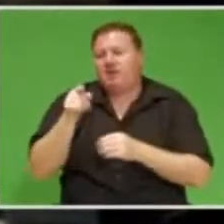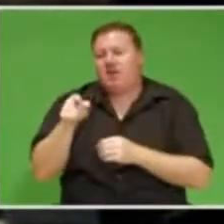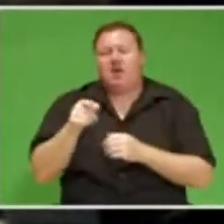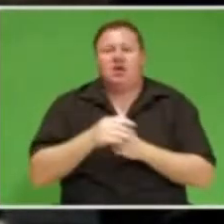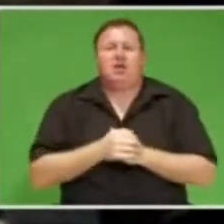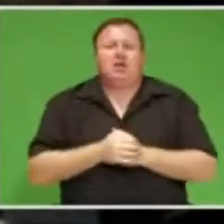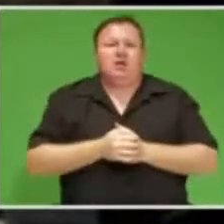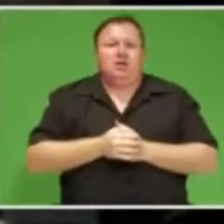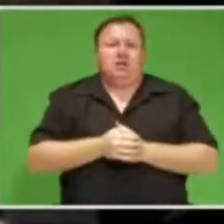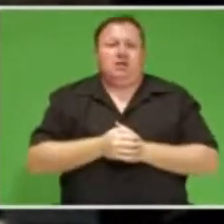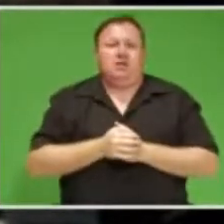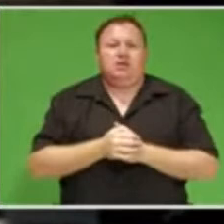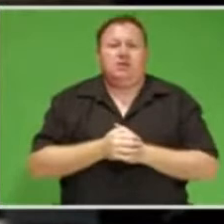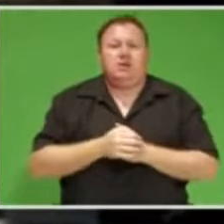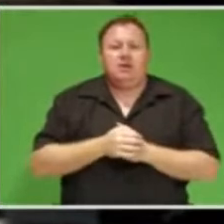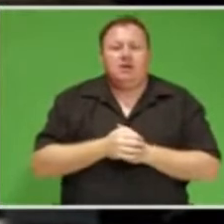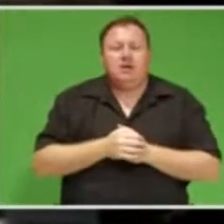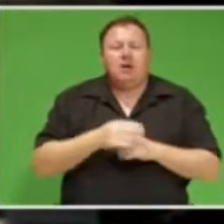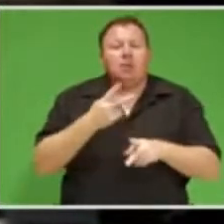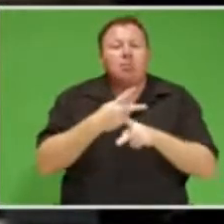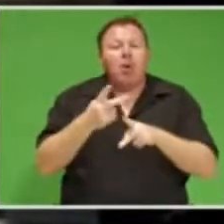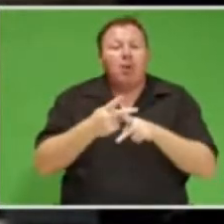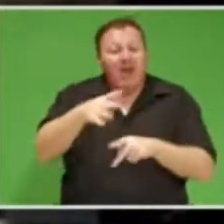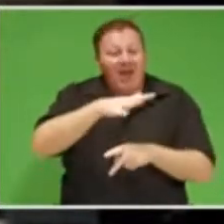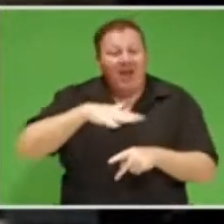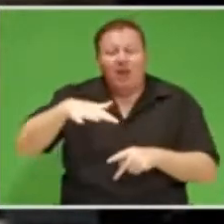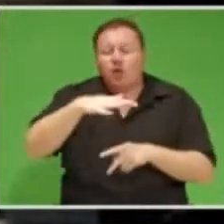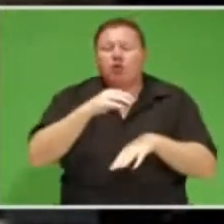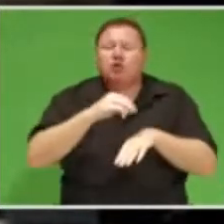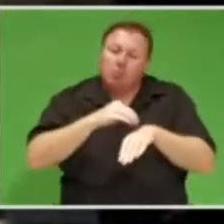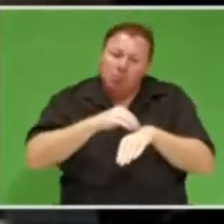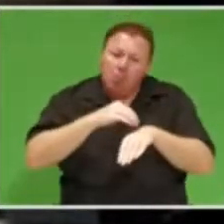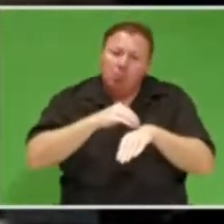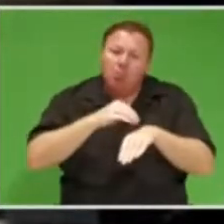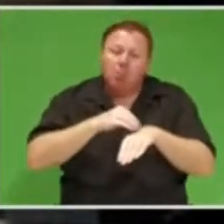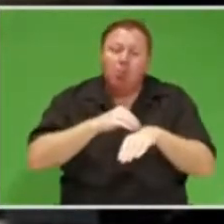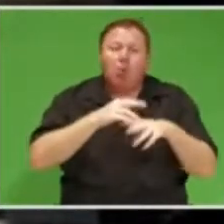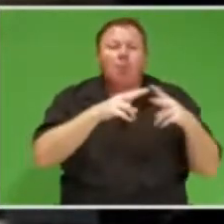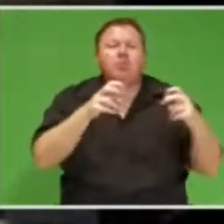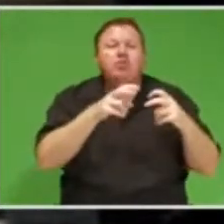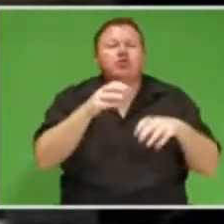site preparations are being made for a further 24 bridges.